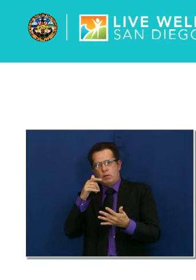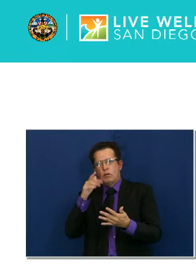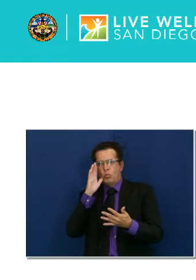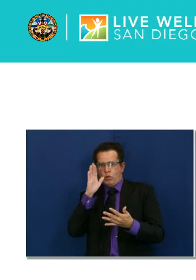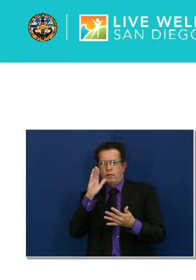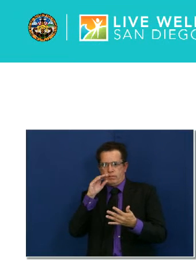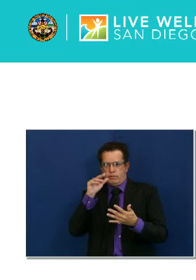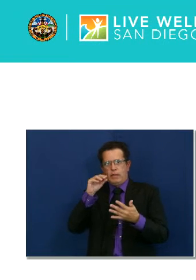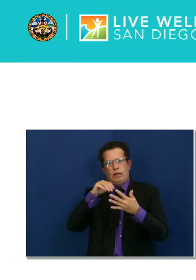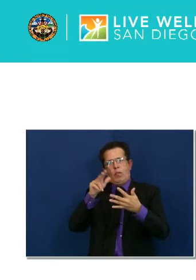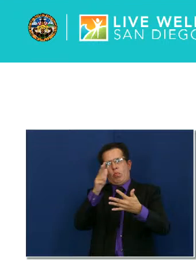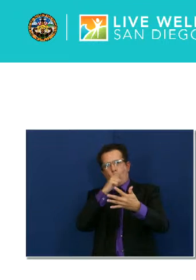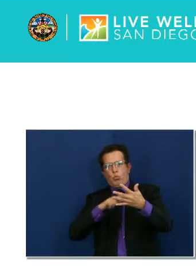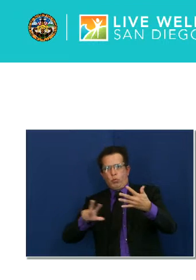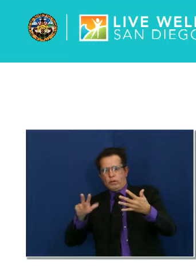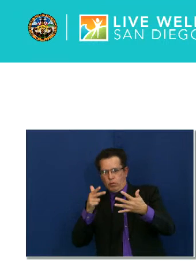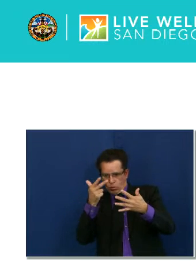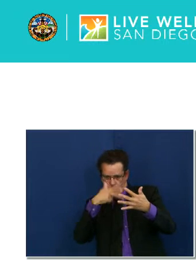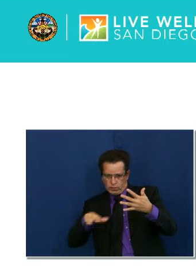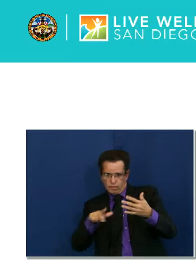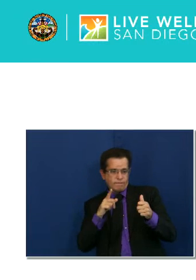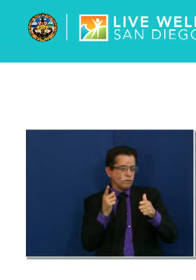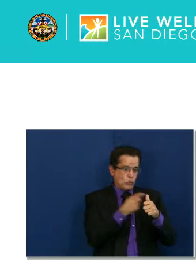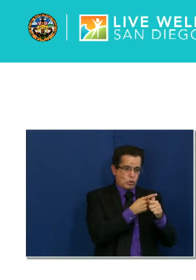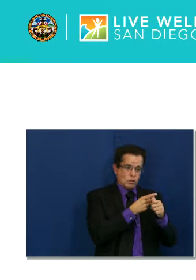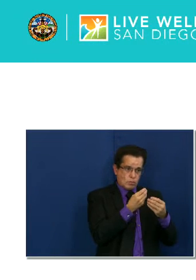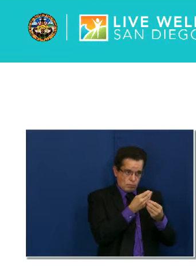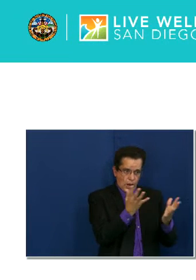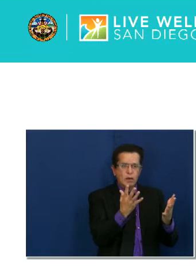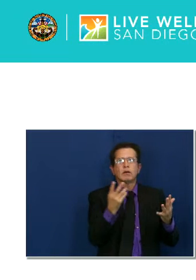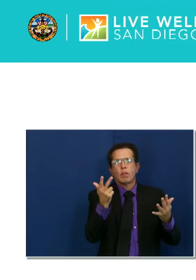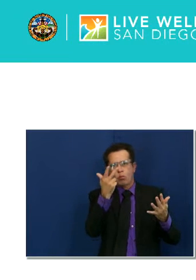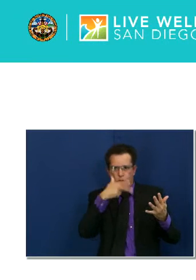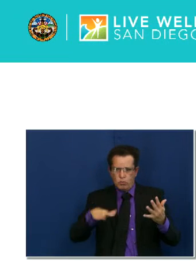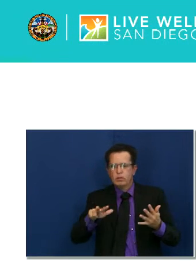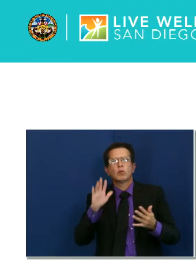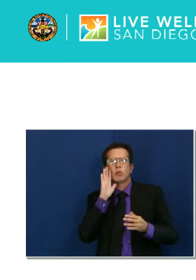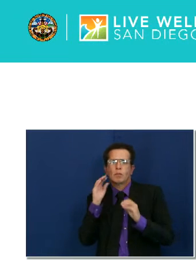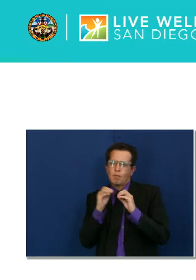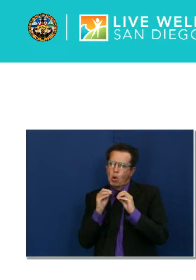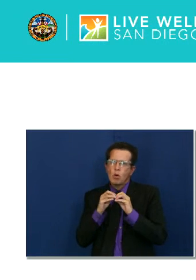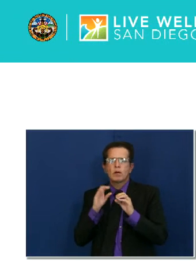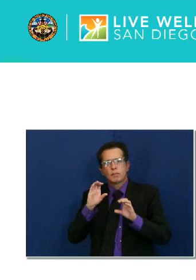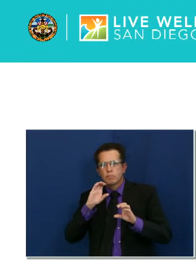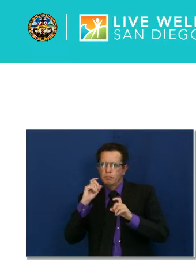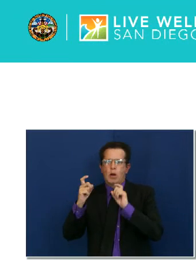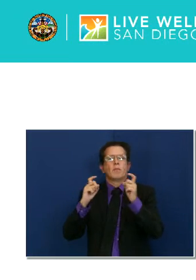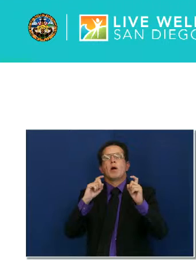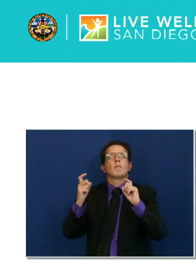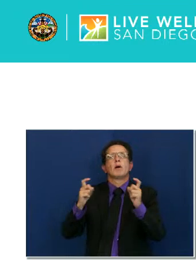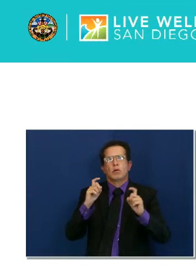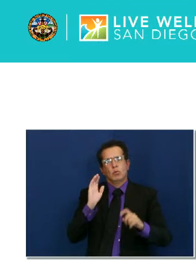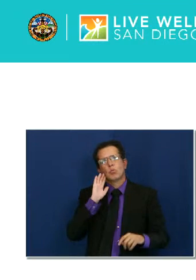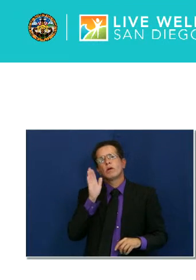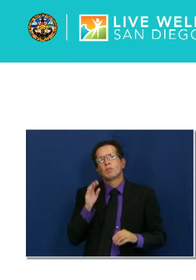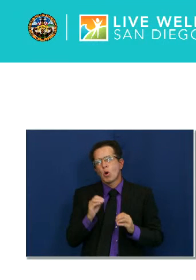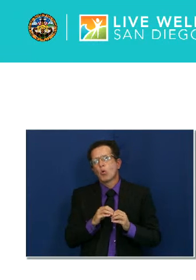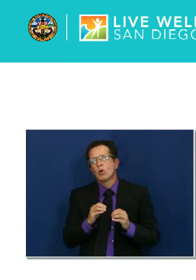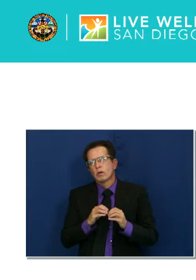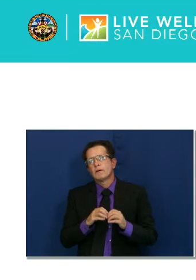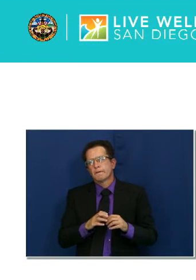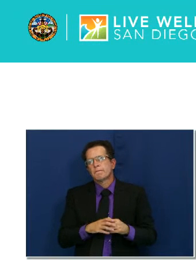follow within 3 weeks after our first round. So on this slide, this